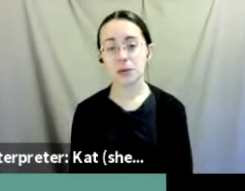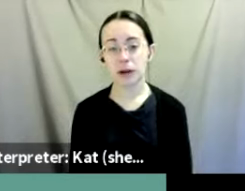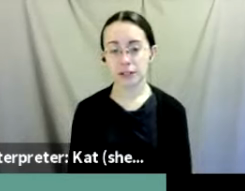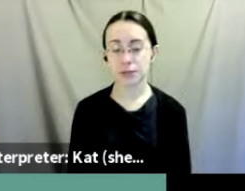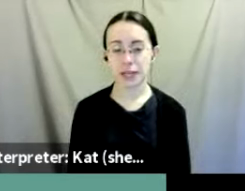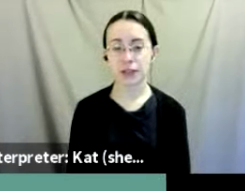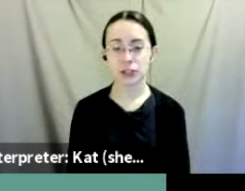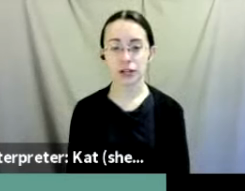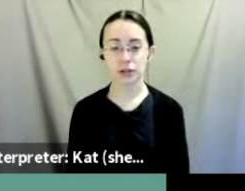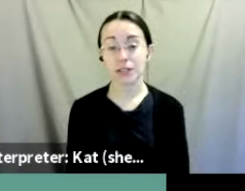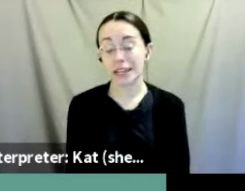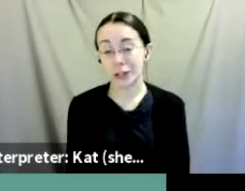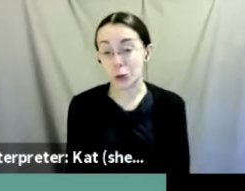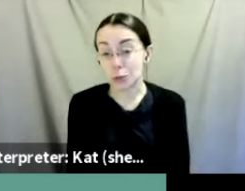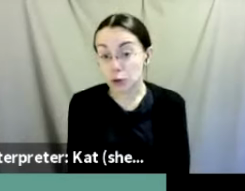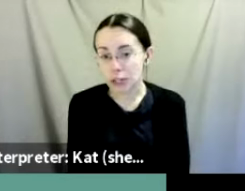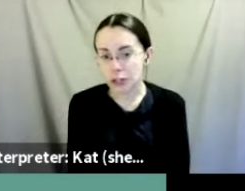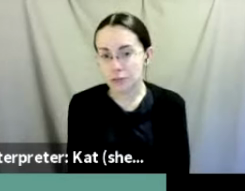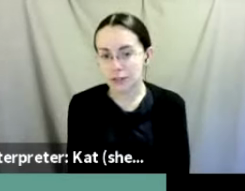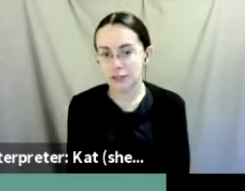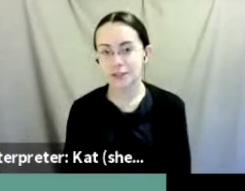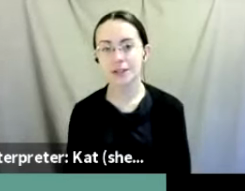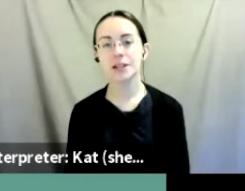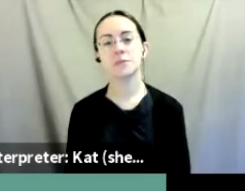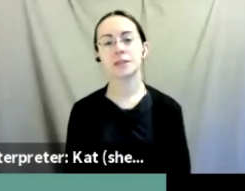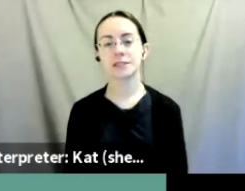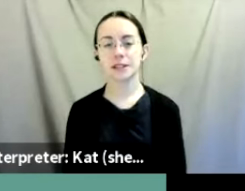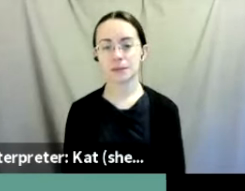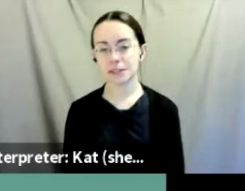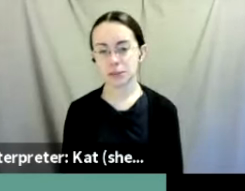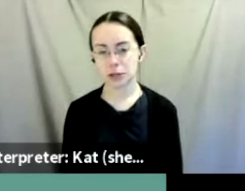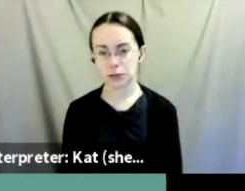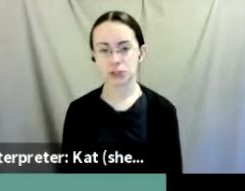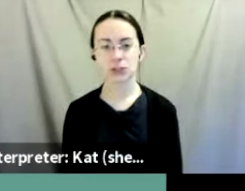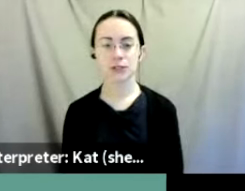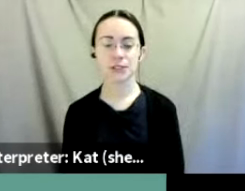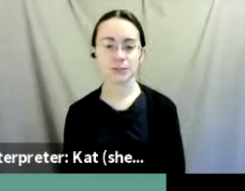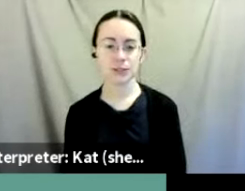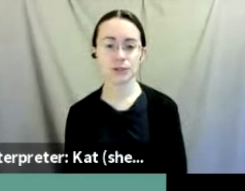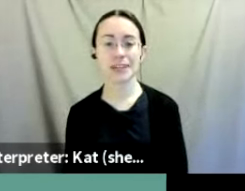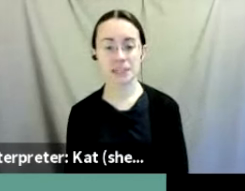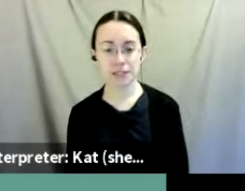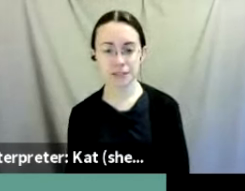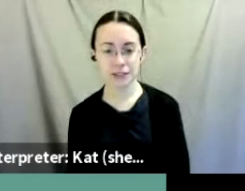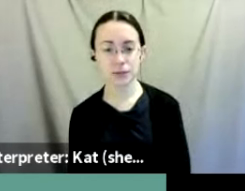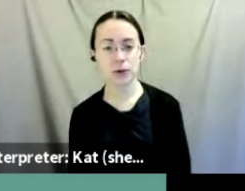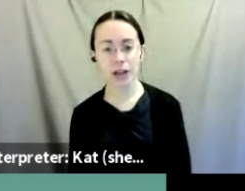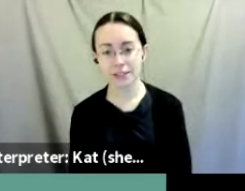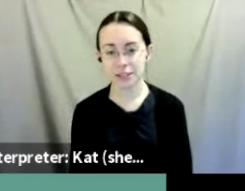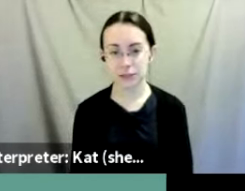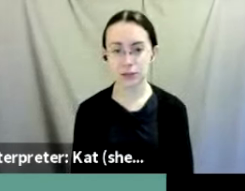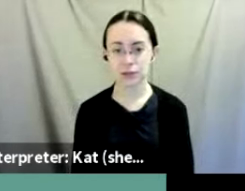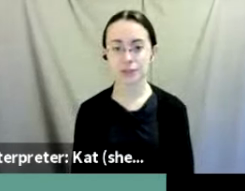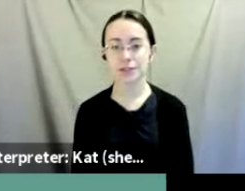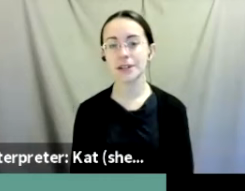they may want to make their child like a normal hearing person, but that's not the best approach. Deaf adults can be successful